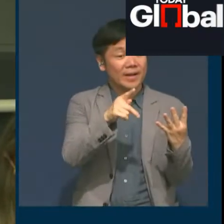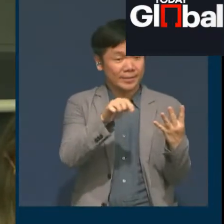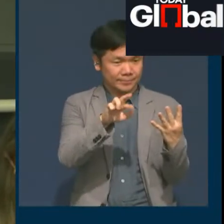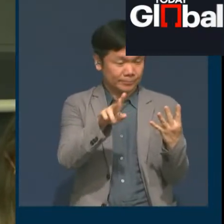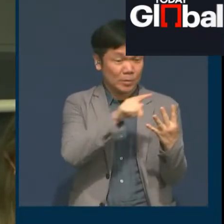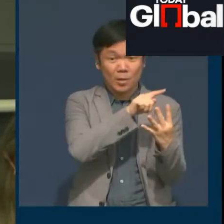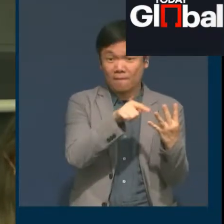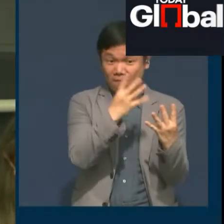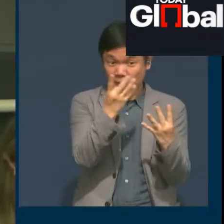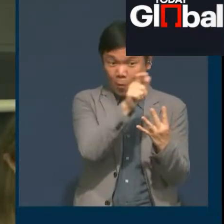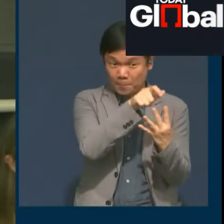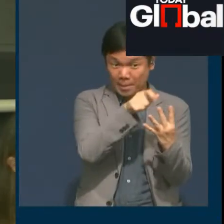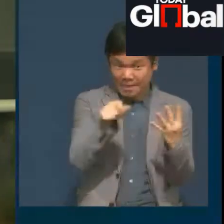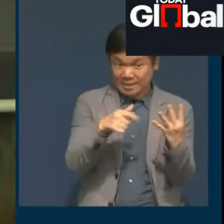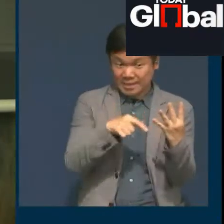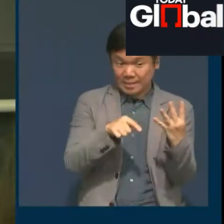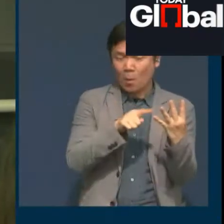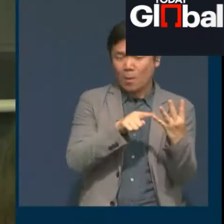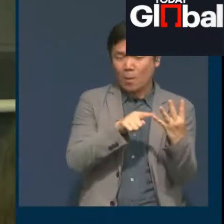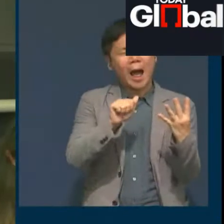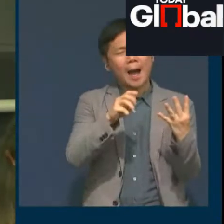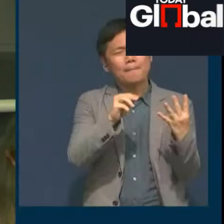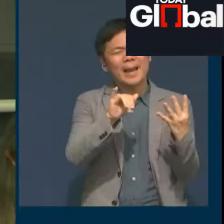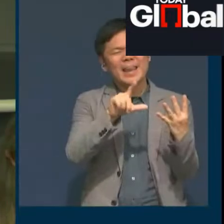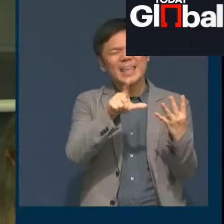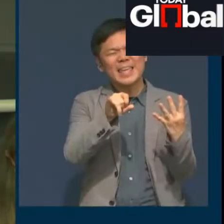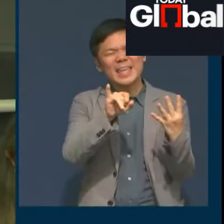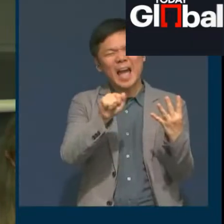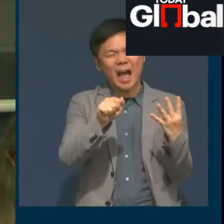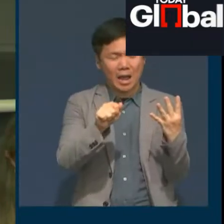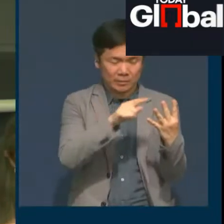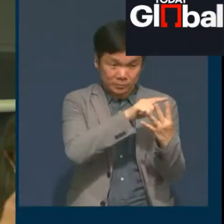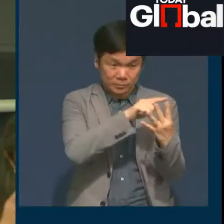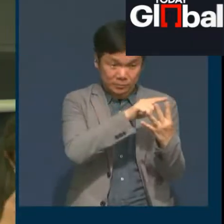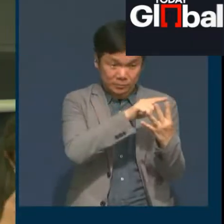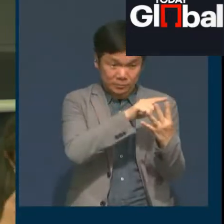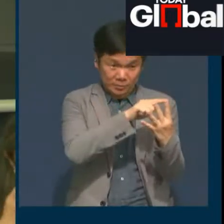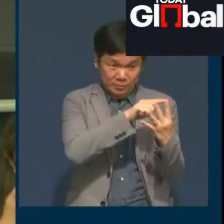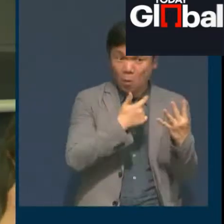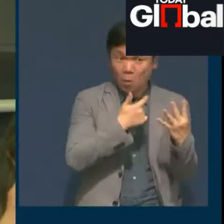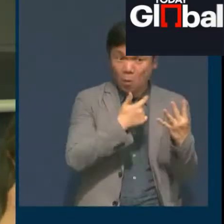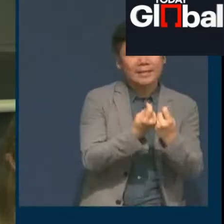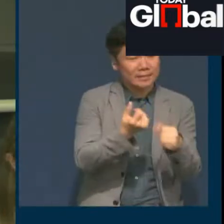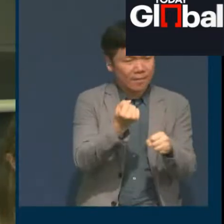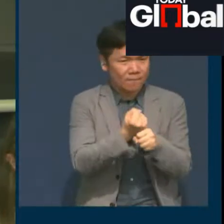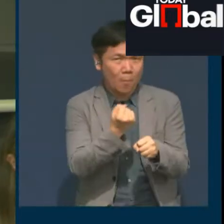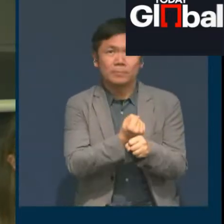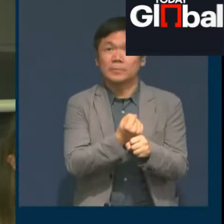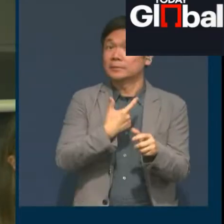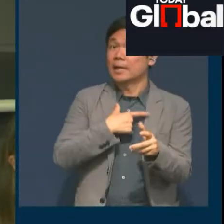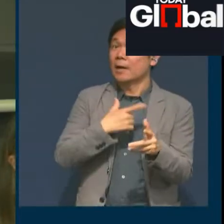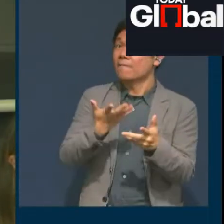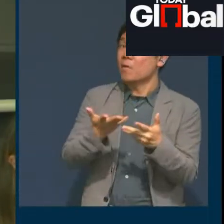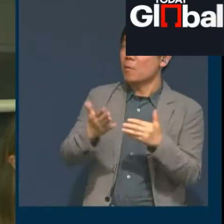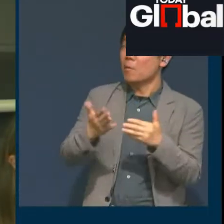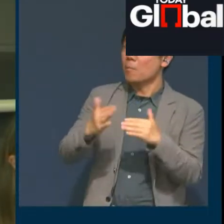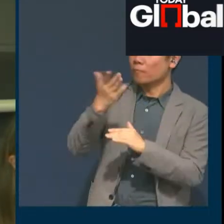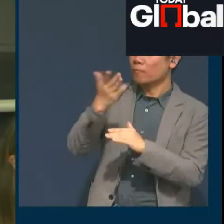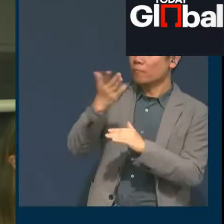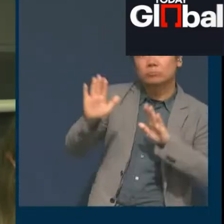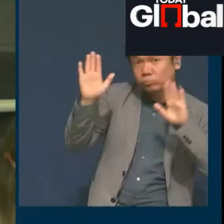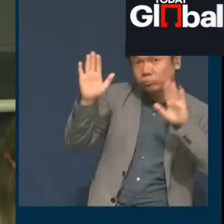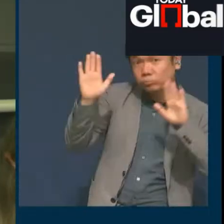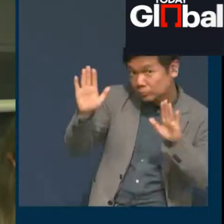Ms. Amalia Camille. I will first invite the member of the task force to raise their question in accordance with